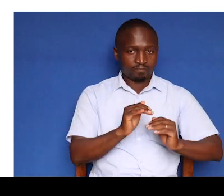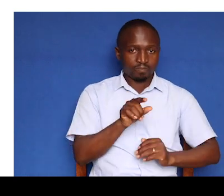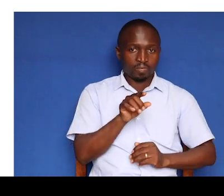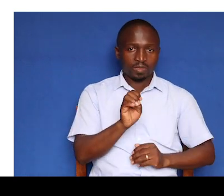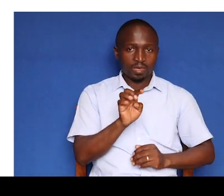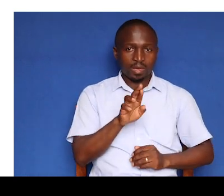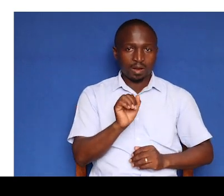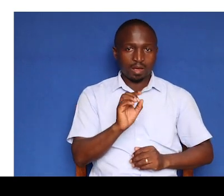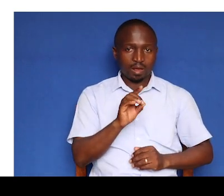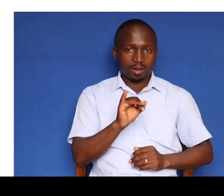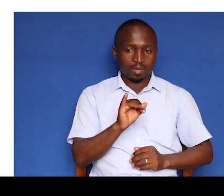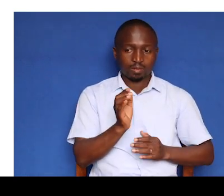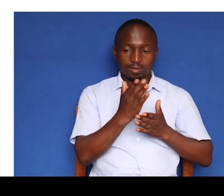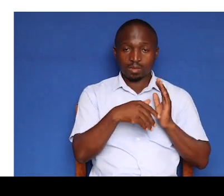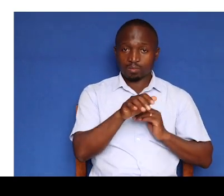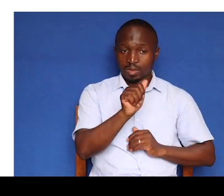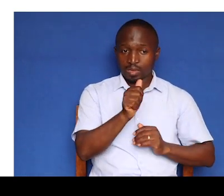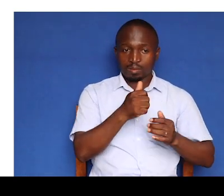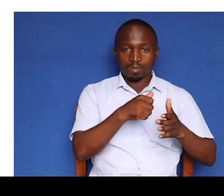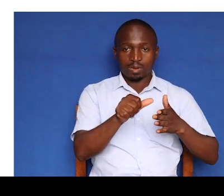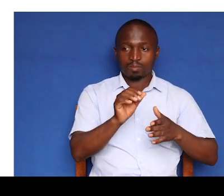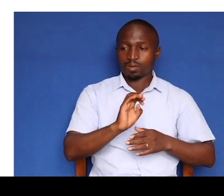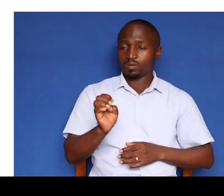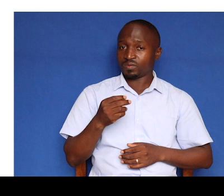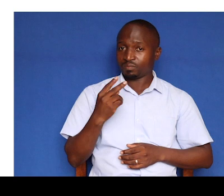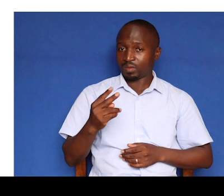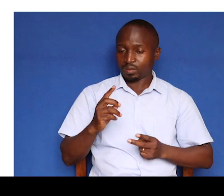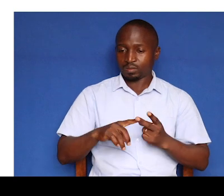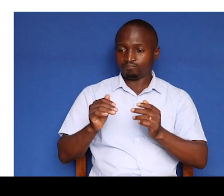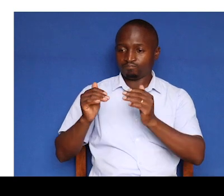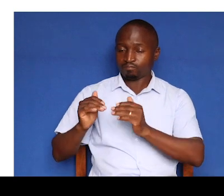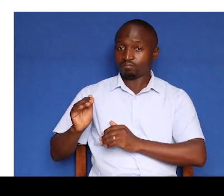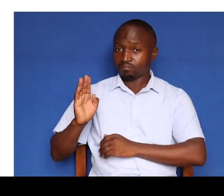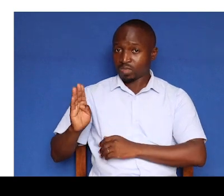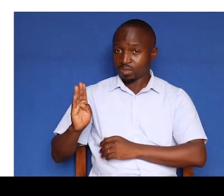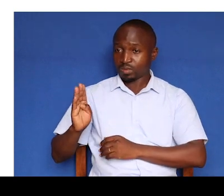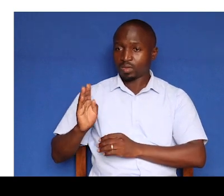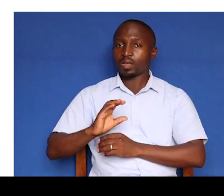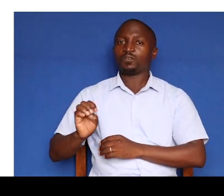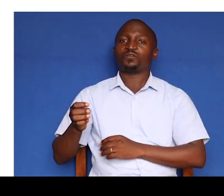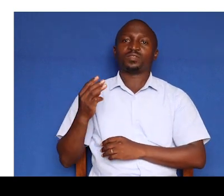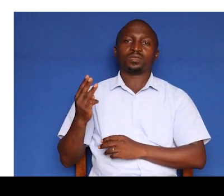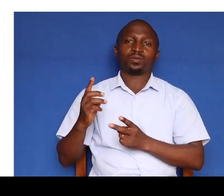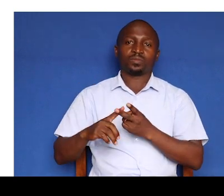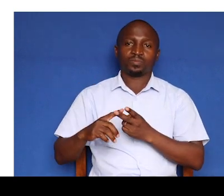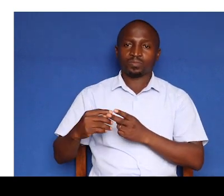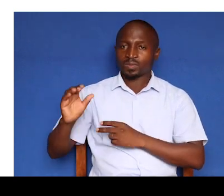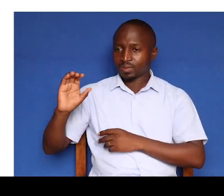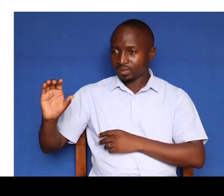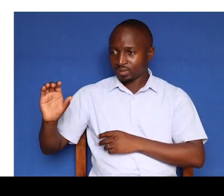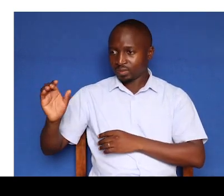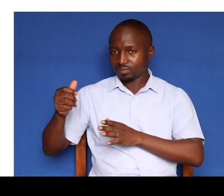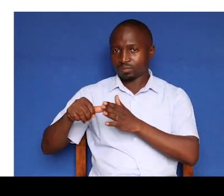Gerard at A paid 2,000, at B paid 3,000, and at